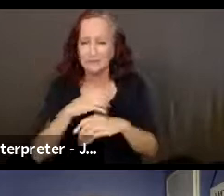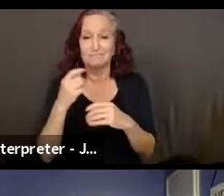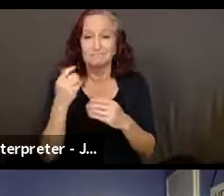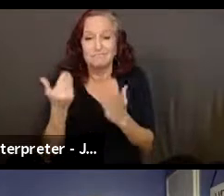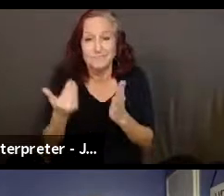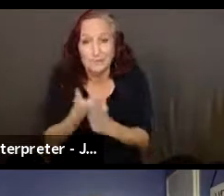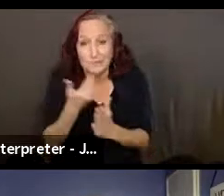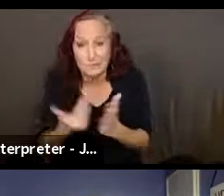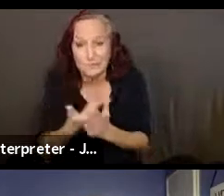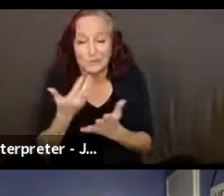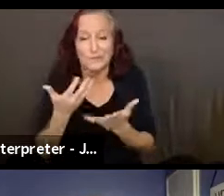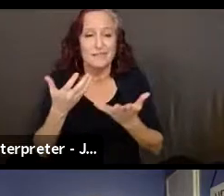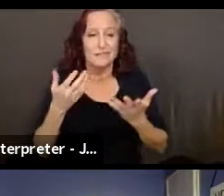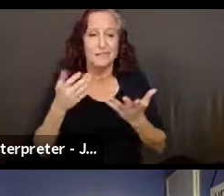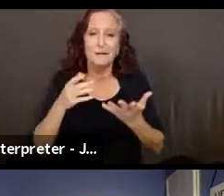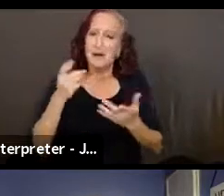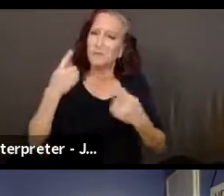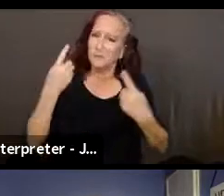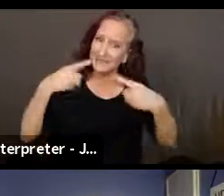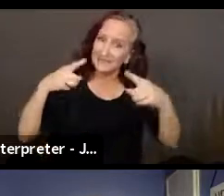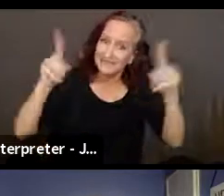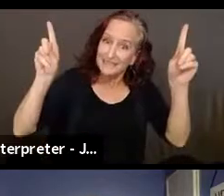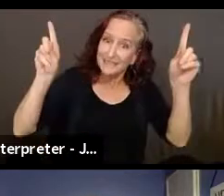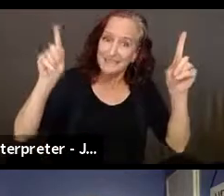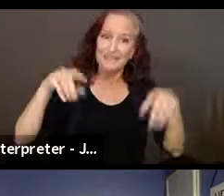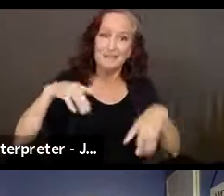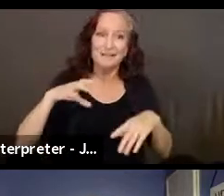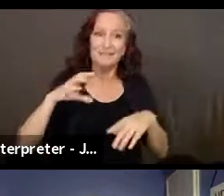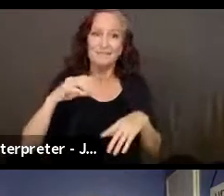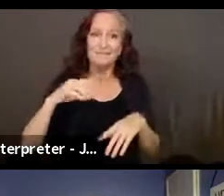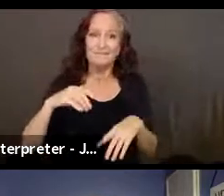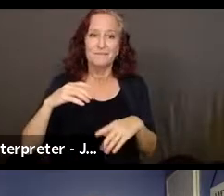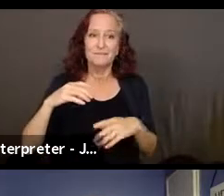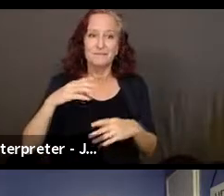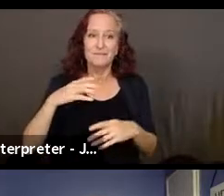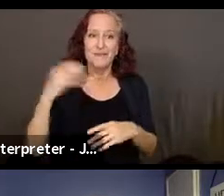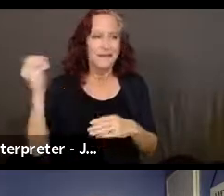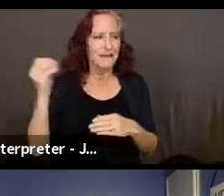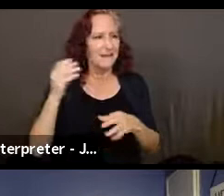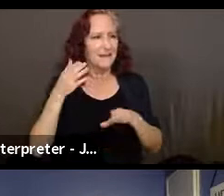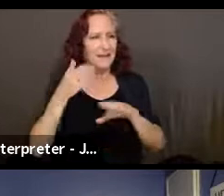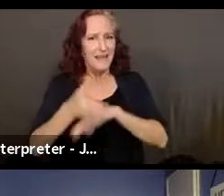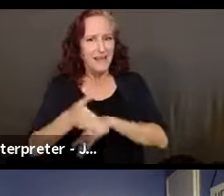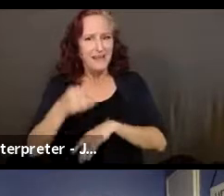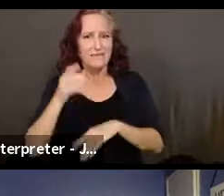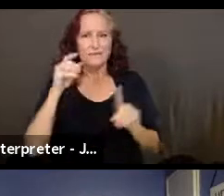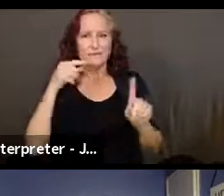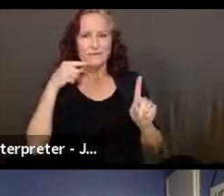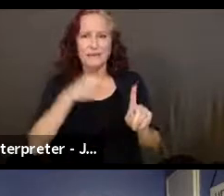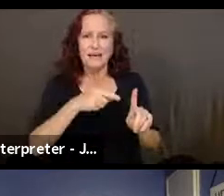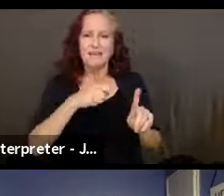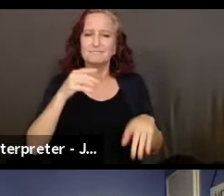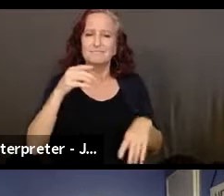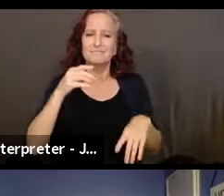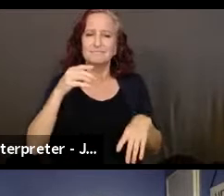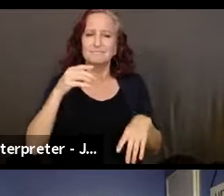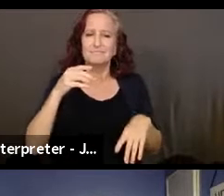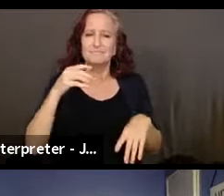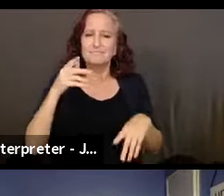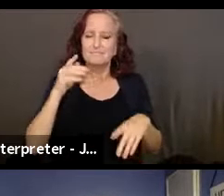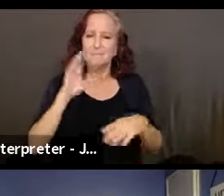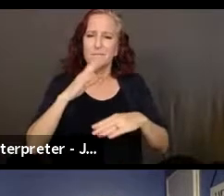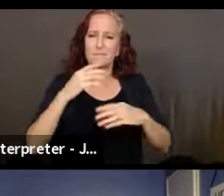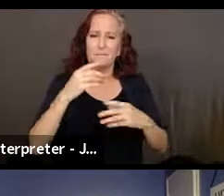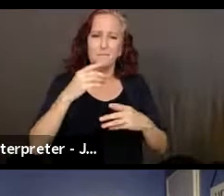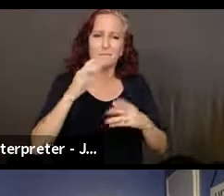it. And since then, we were also kind of working on that concept of allyship. What is it? What does it